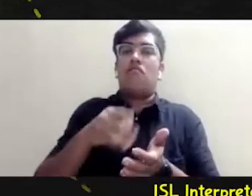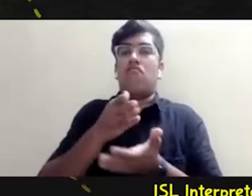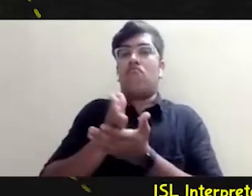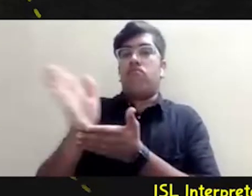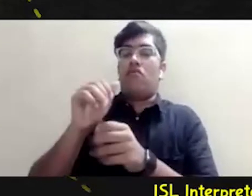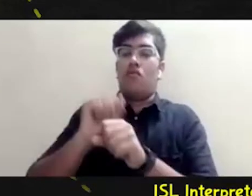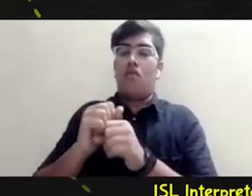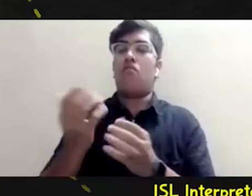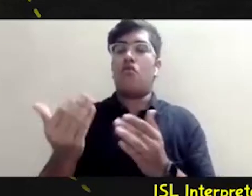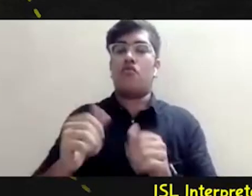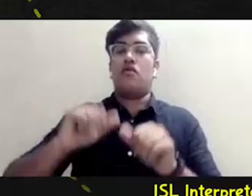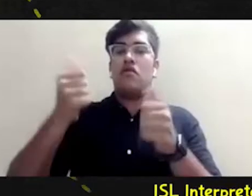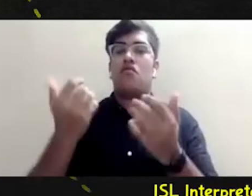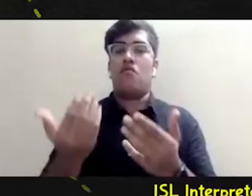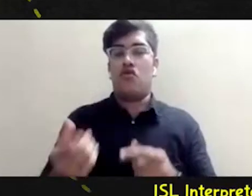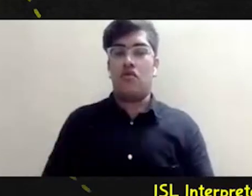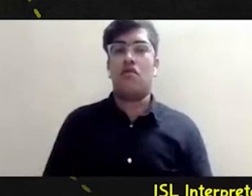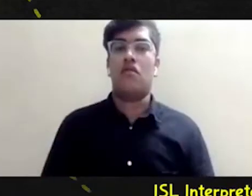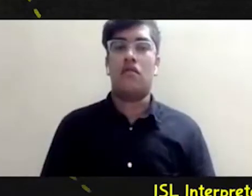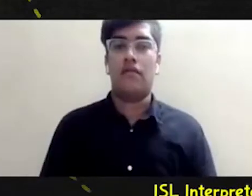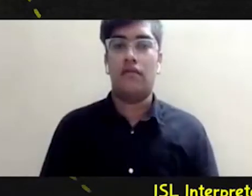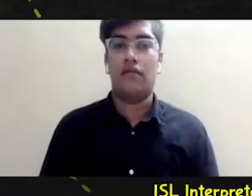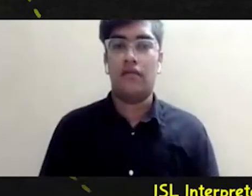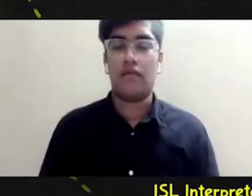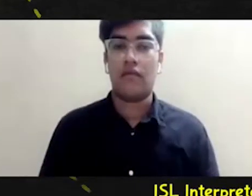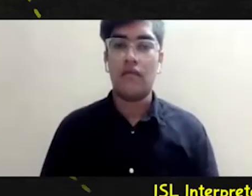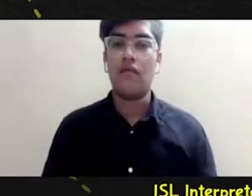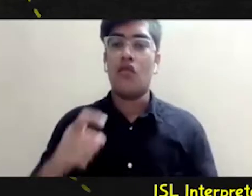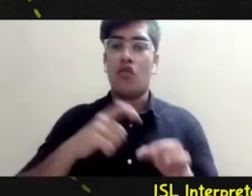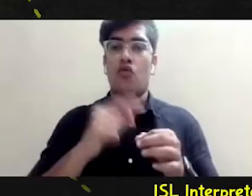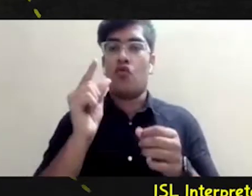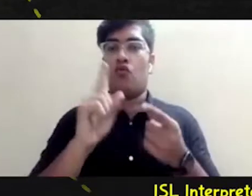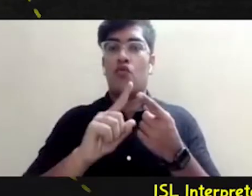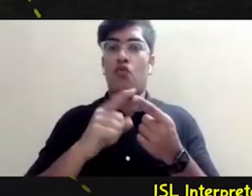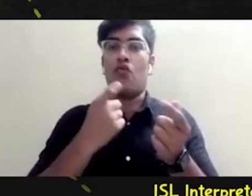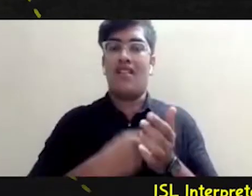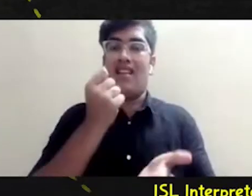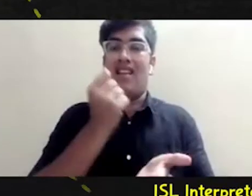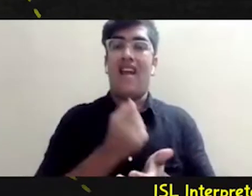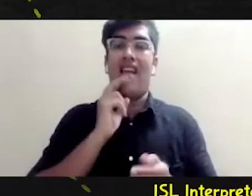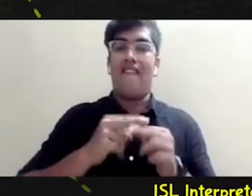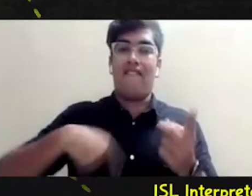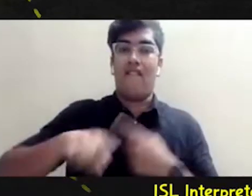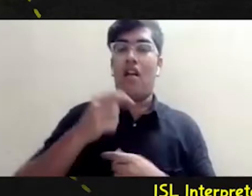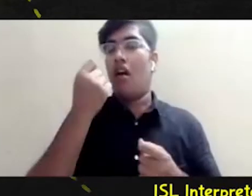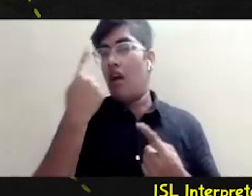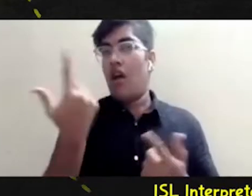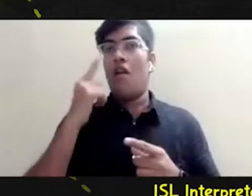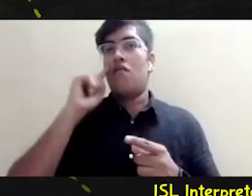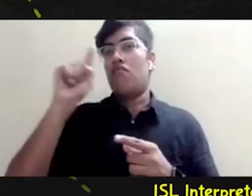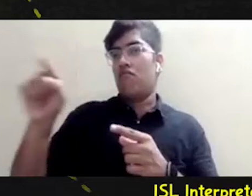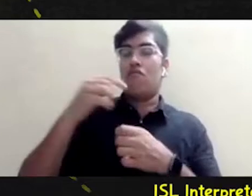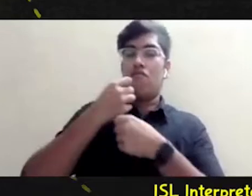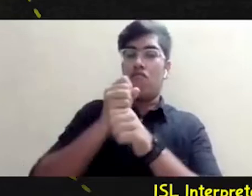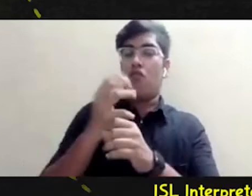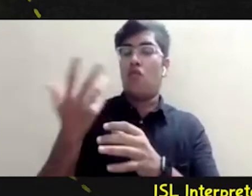be successful. Right. So the movement for queer rights, if we understand it through a political lens, and I agree with the question, right? Politicians only care